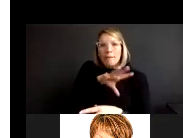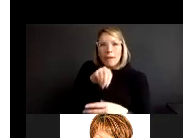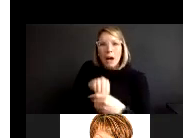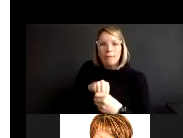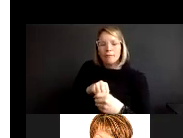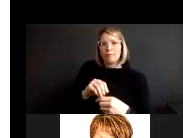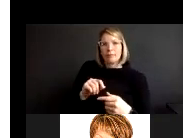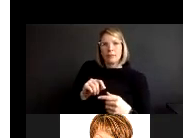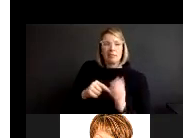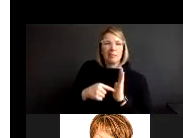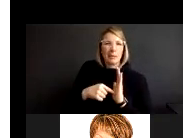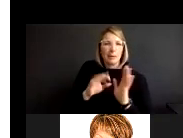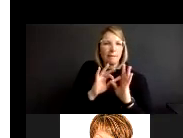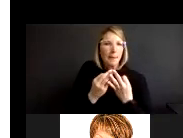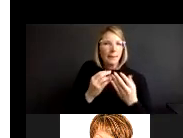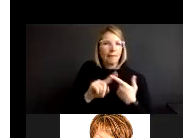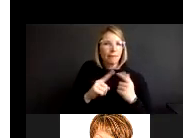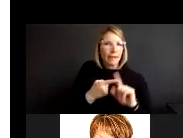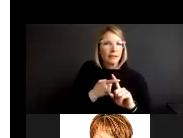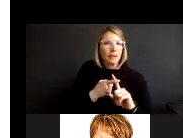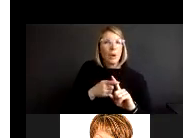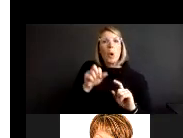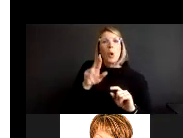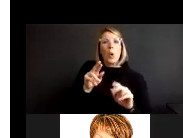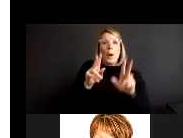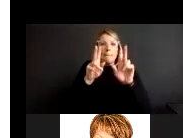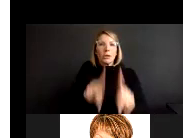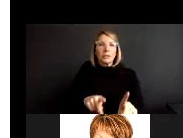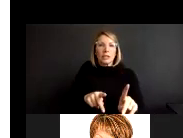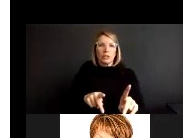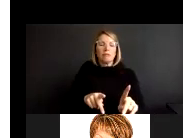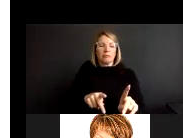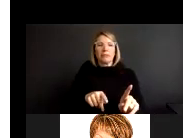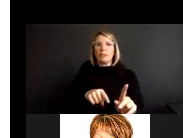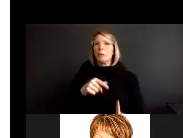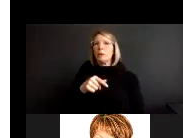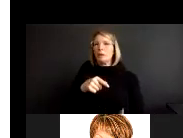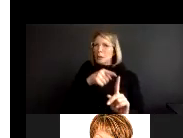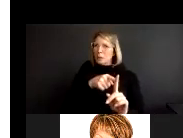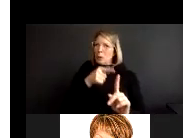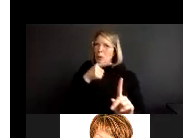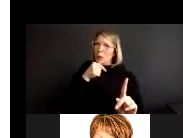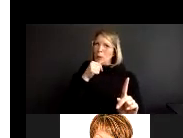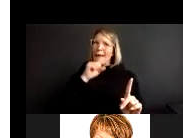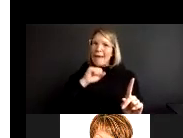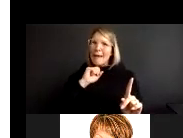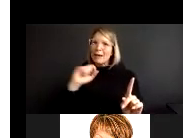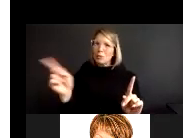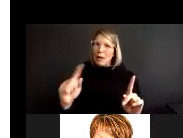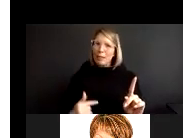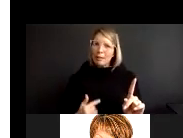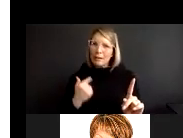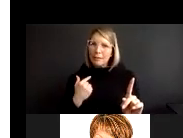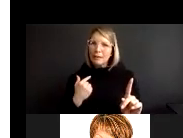friends? Or what is the person's status in terms of capacity? All those things are going to inform the level of risk and then the response